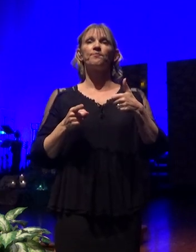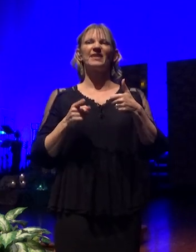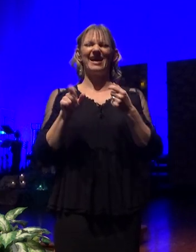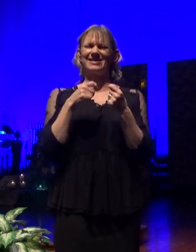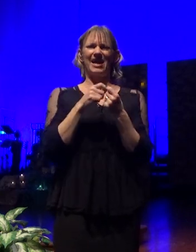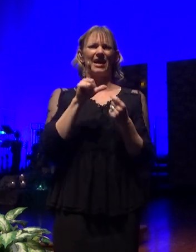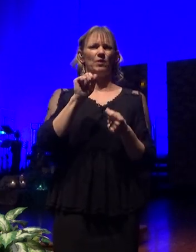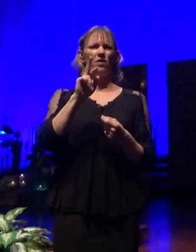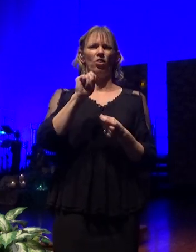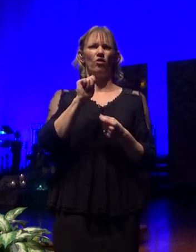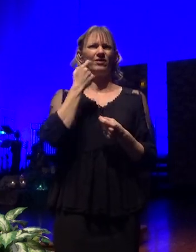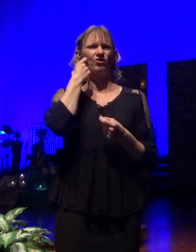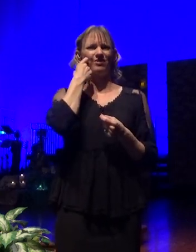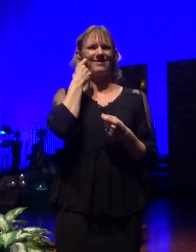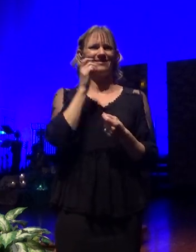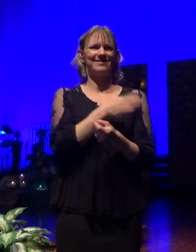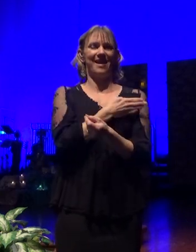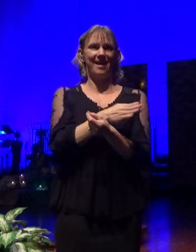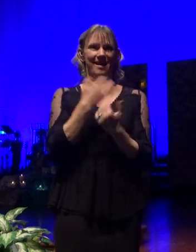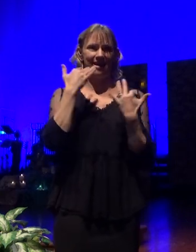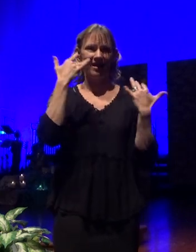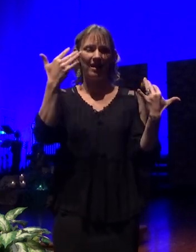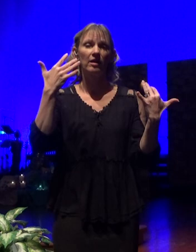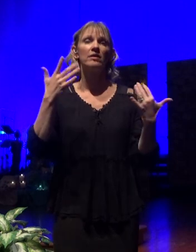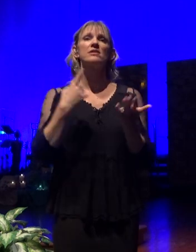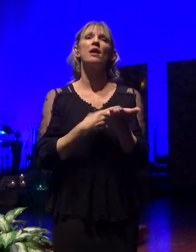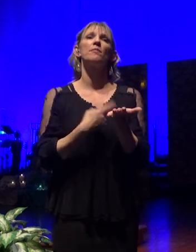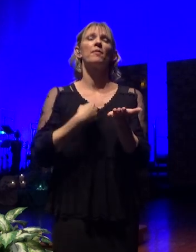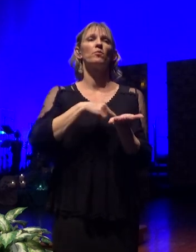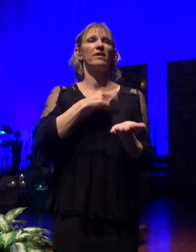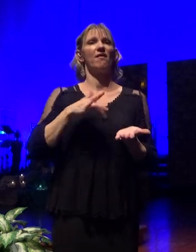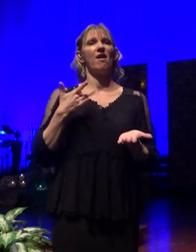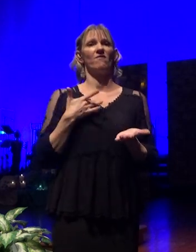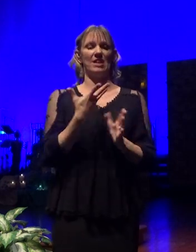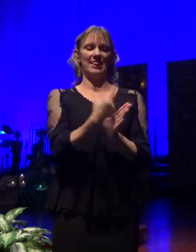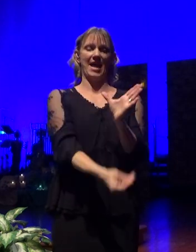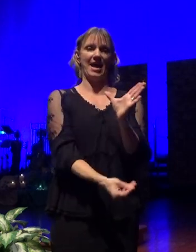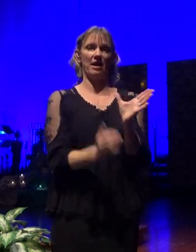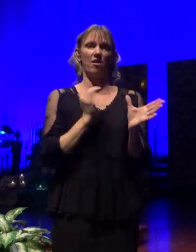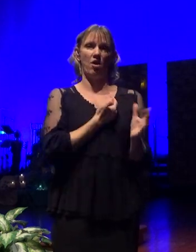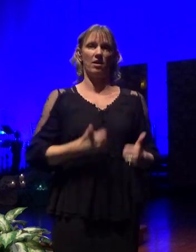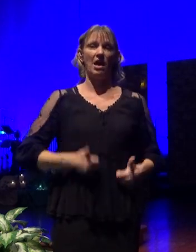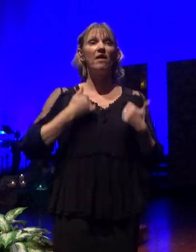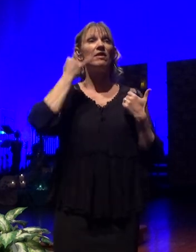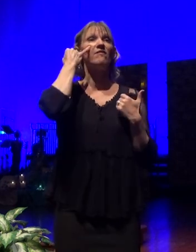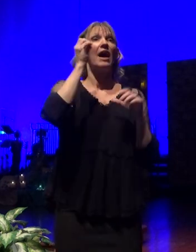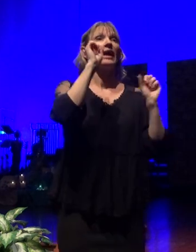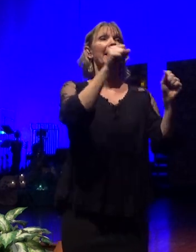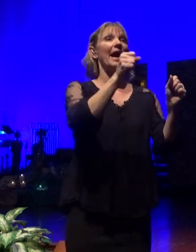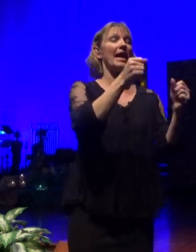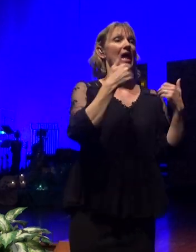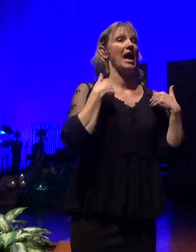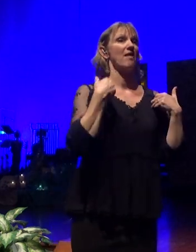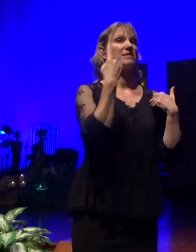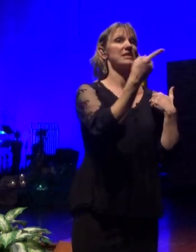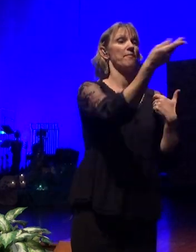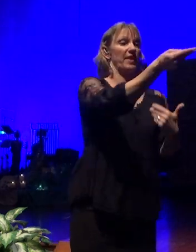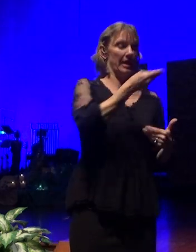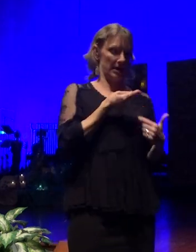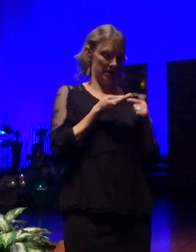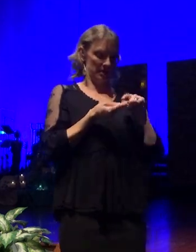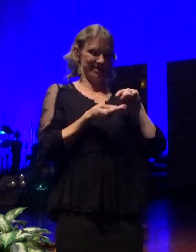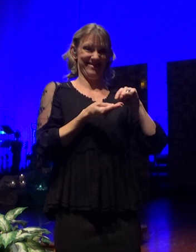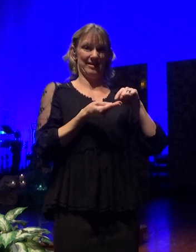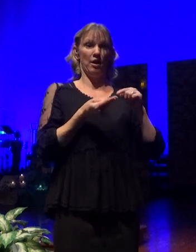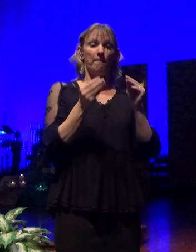sang about. A lot of times when we feel a lack in our lives, we think if I could just get something and bring it to me, if I could just get more